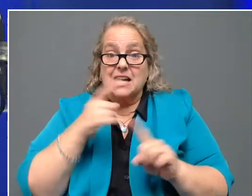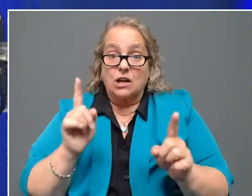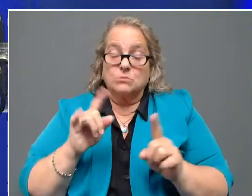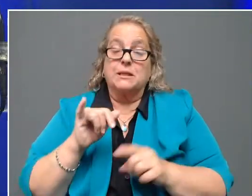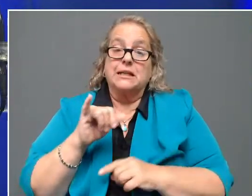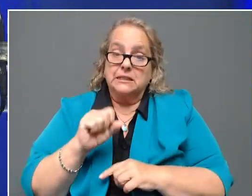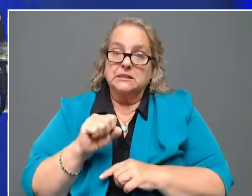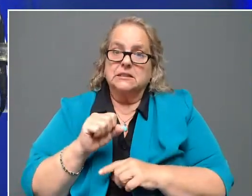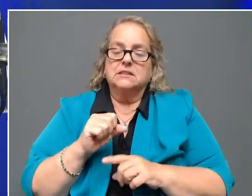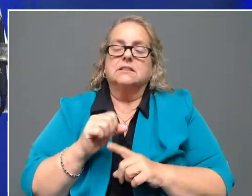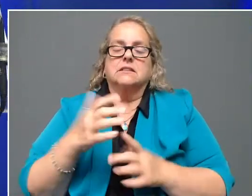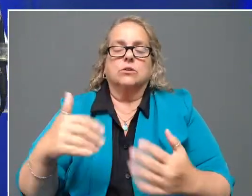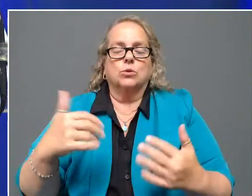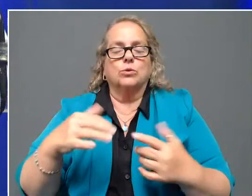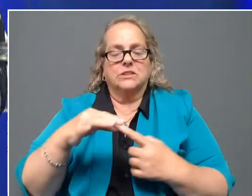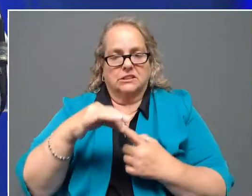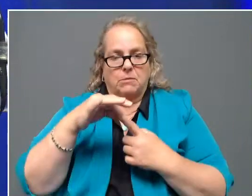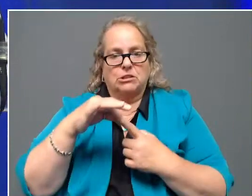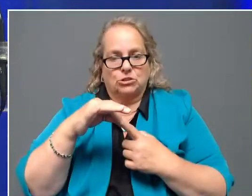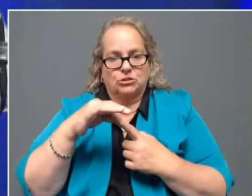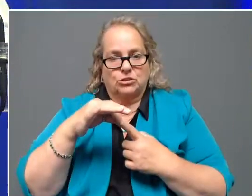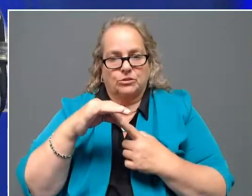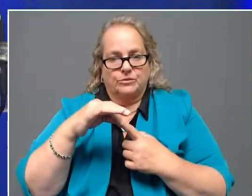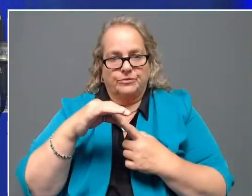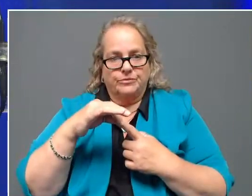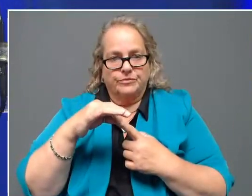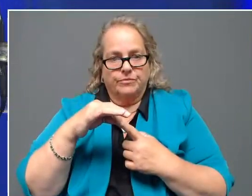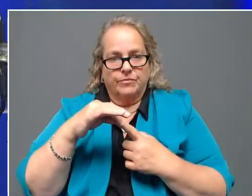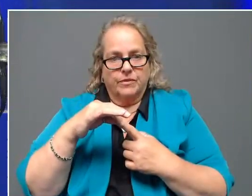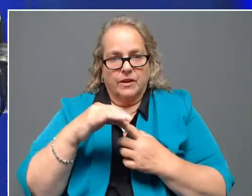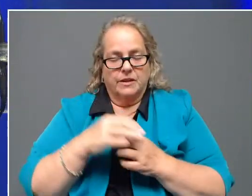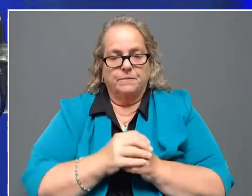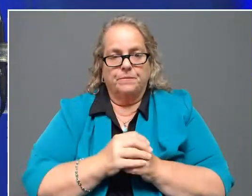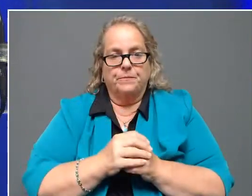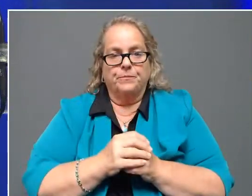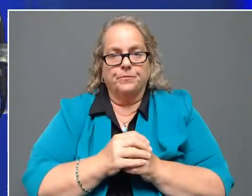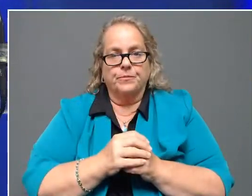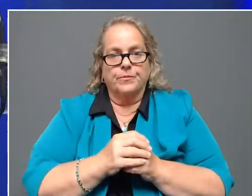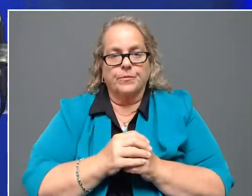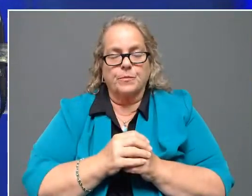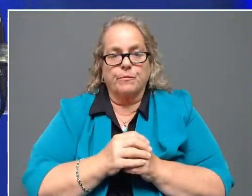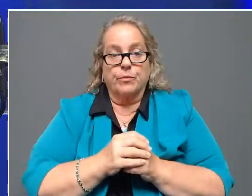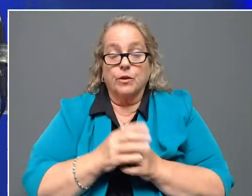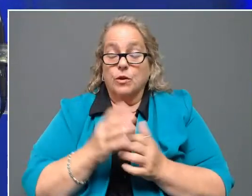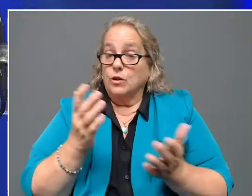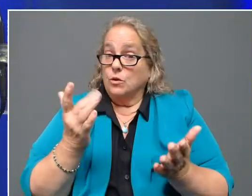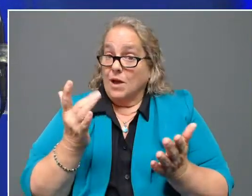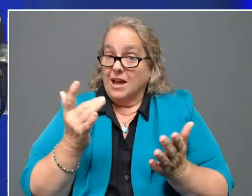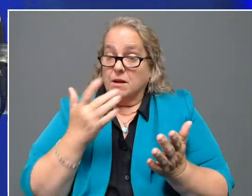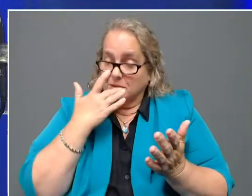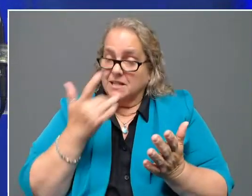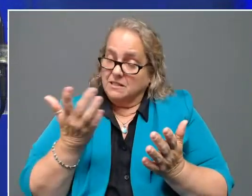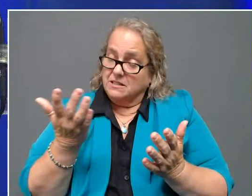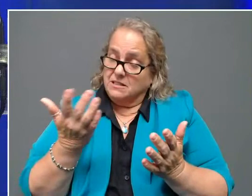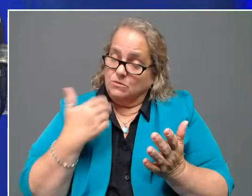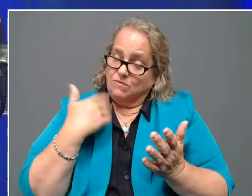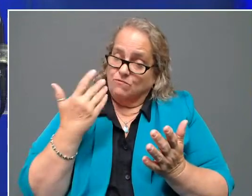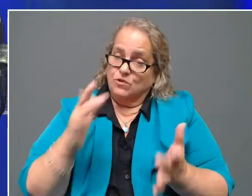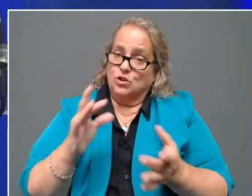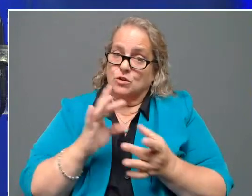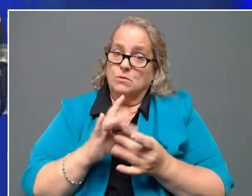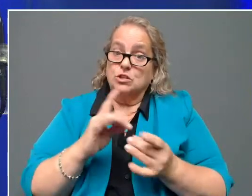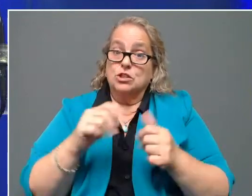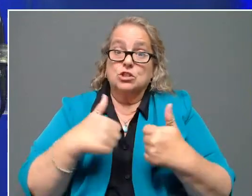special because, as has been mentioned already, the challenges of getting through the